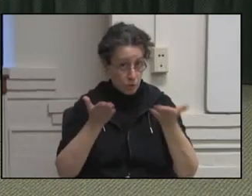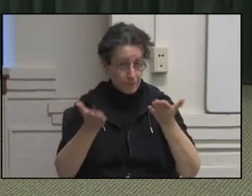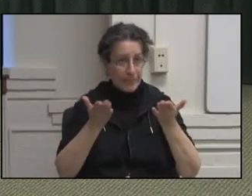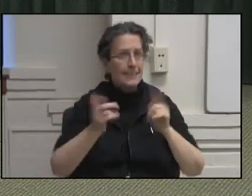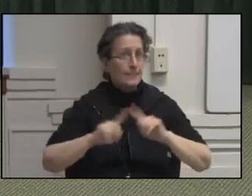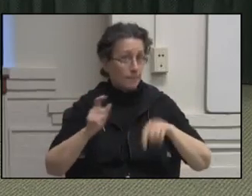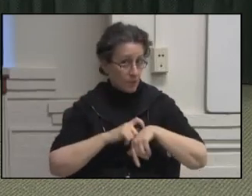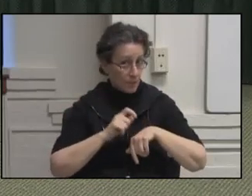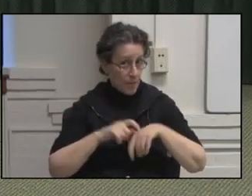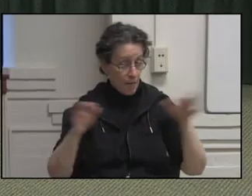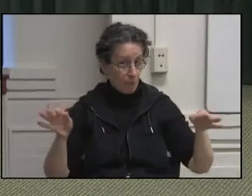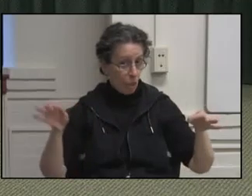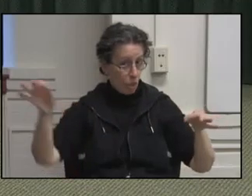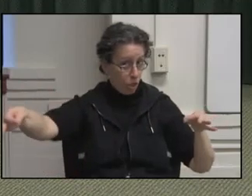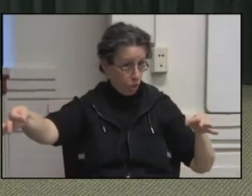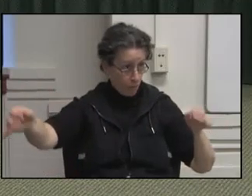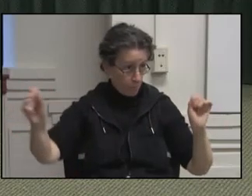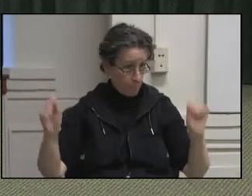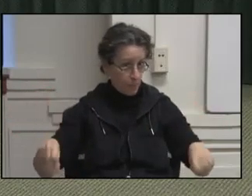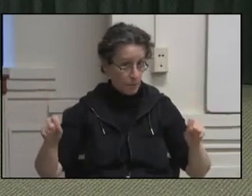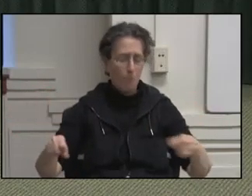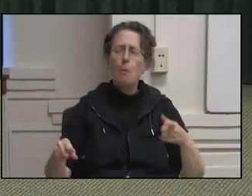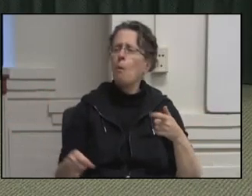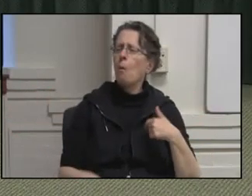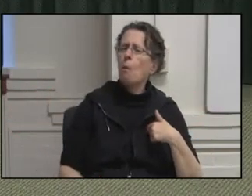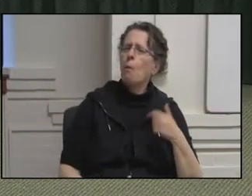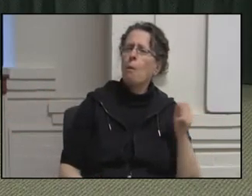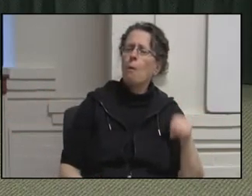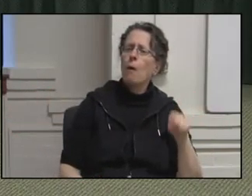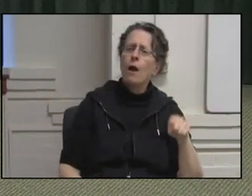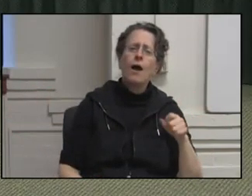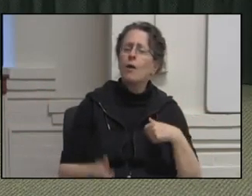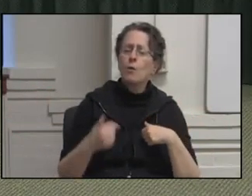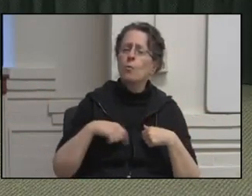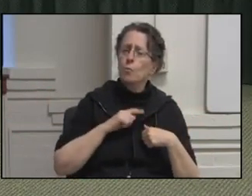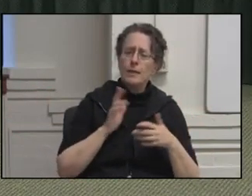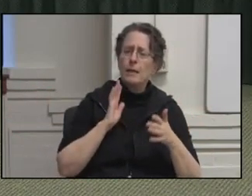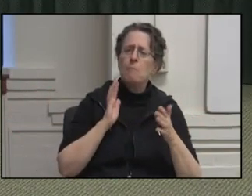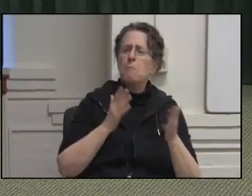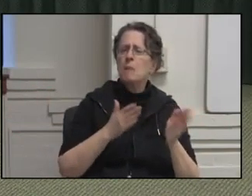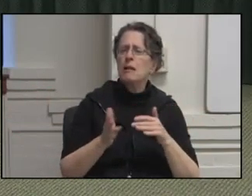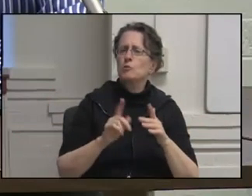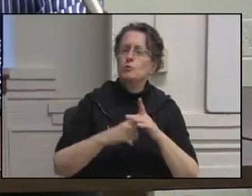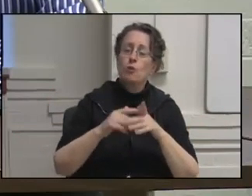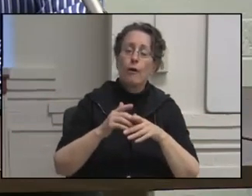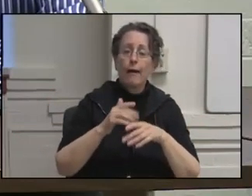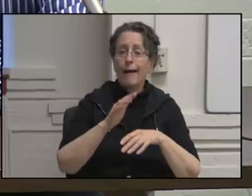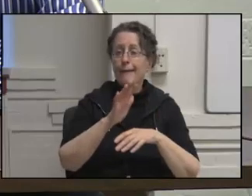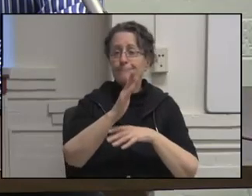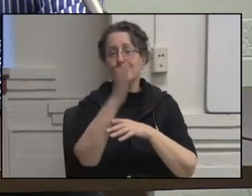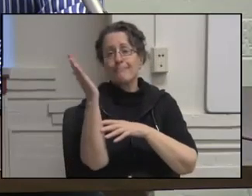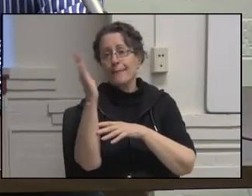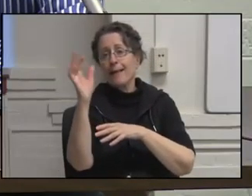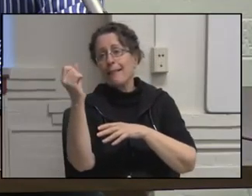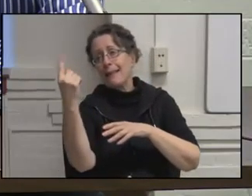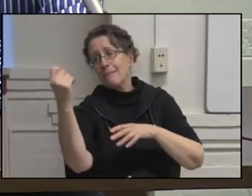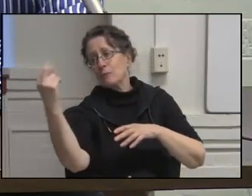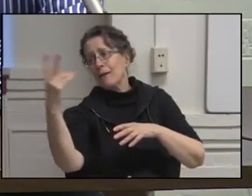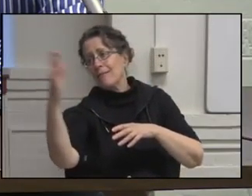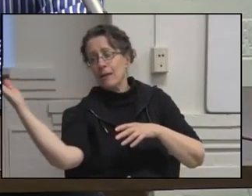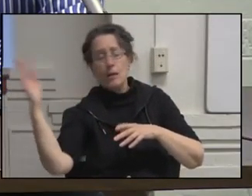at a later time? Sure. I mean, yeah. We were planning on serving later in the morning. I just wanted to make sure our permit was set up so that we could be serving food as